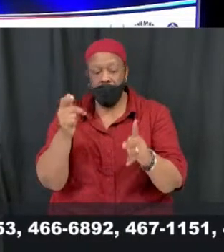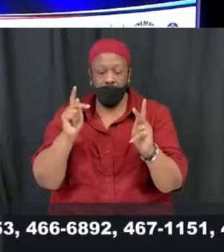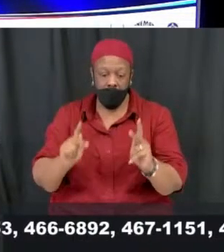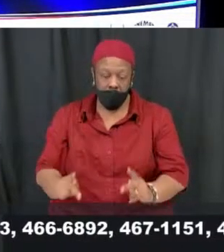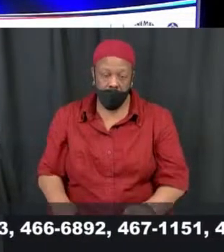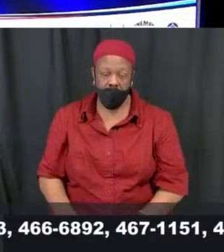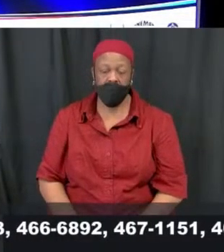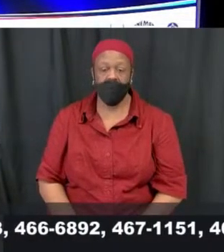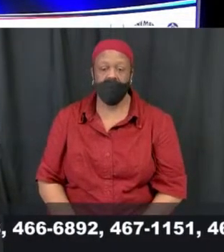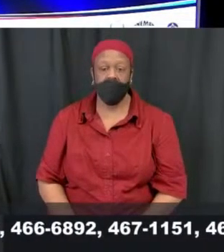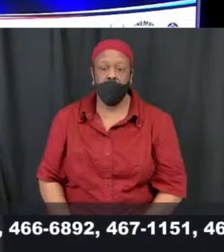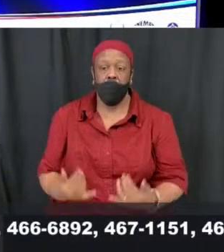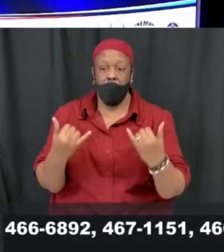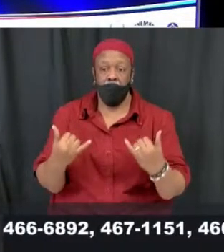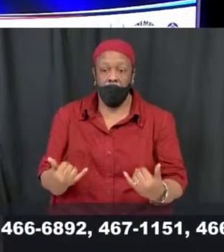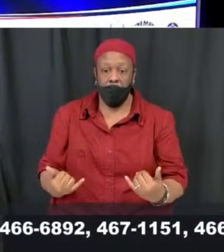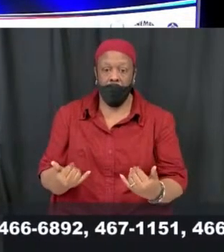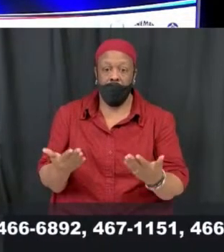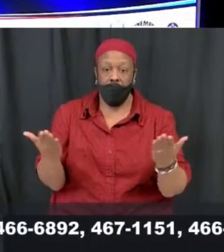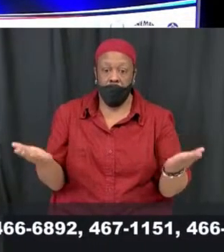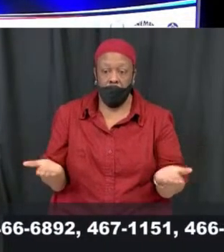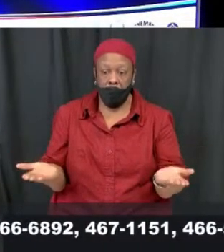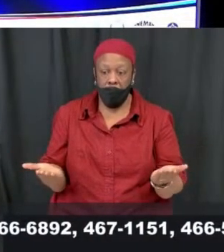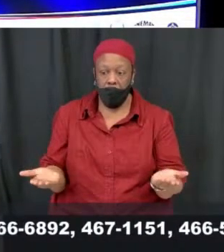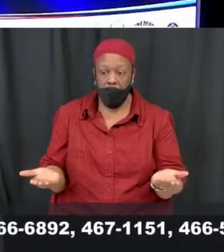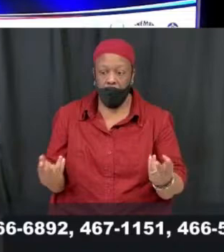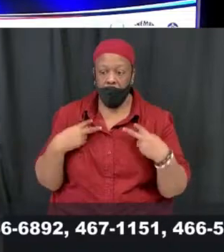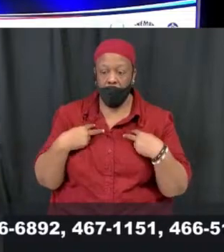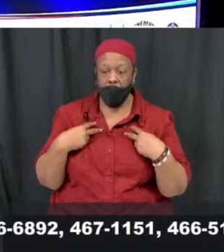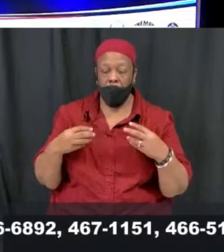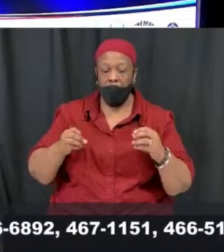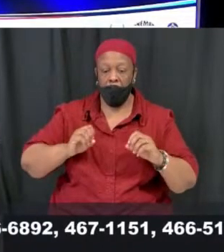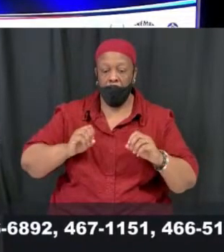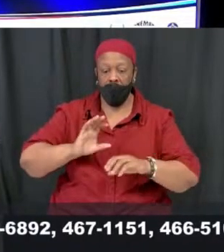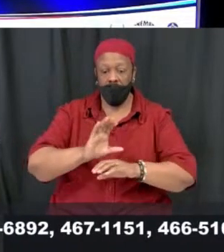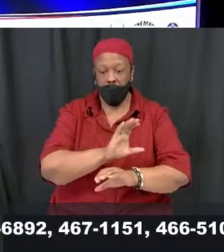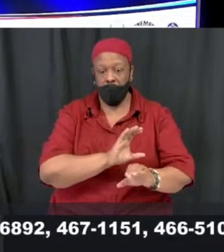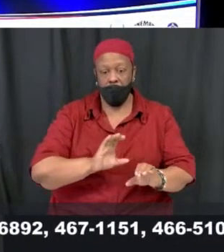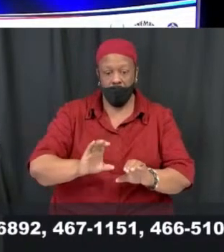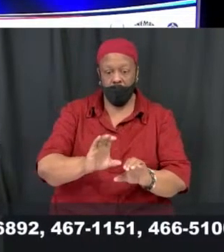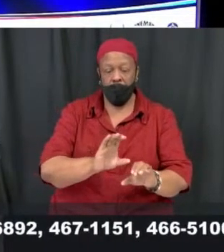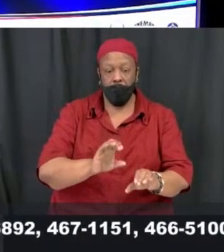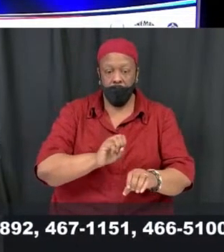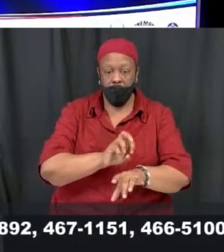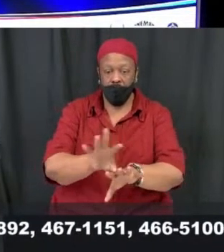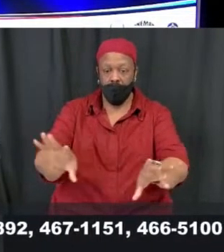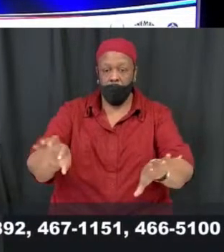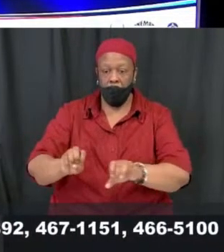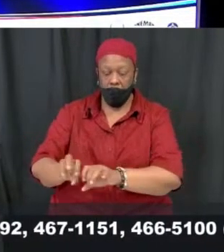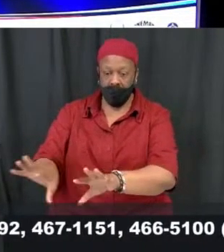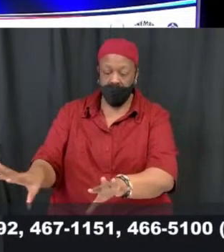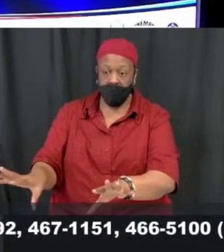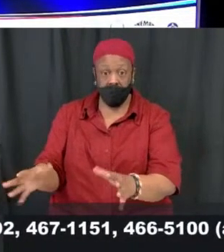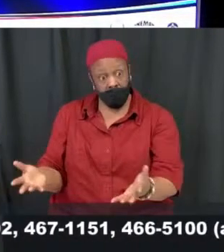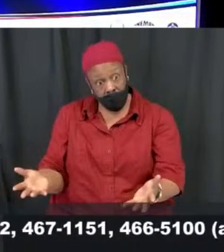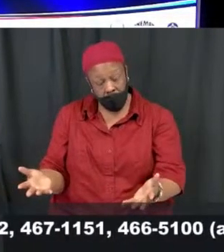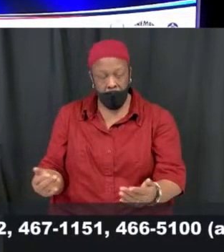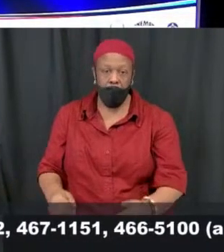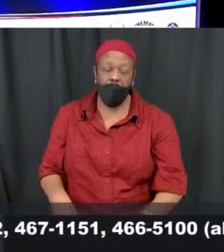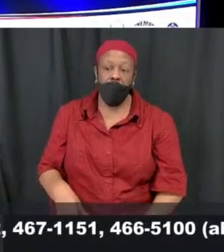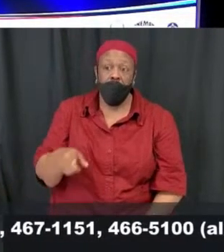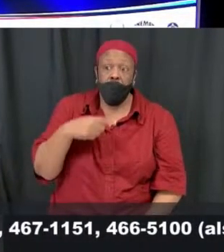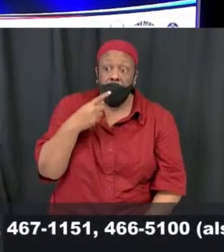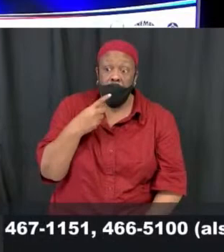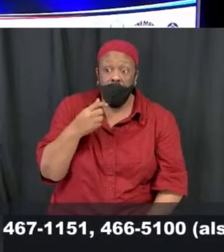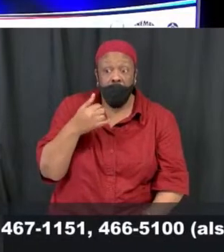every other country across the face of the globe. It is no surprise, it was inevitable. The warnings went out repeatedly that